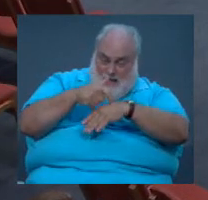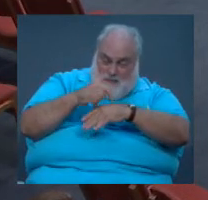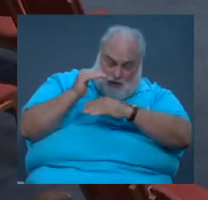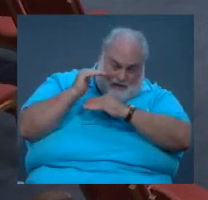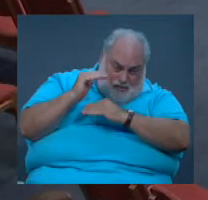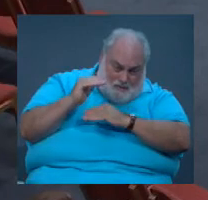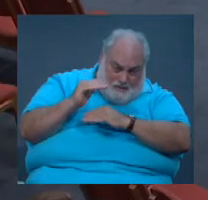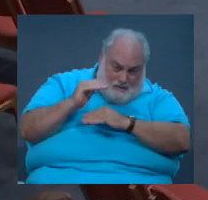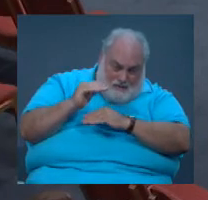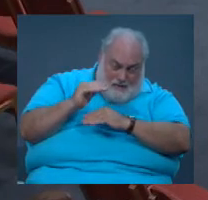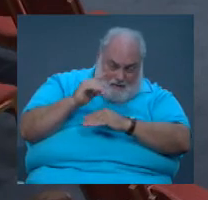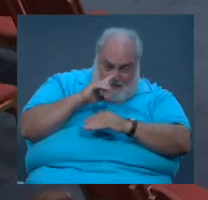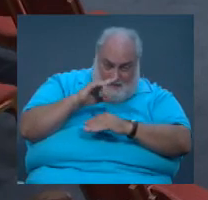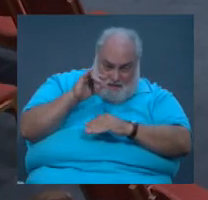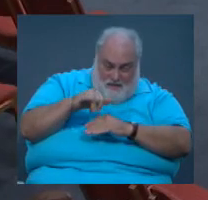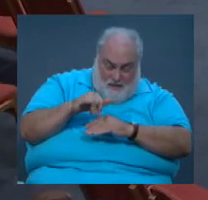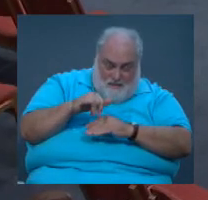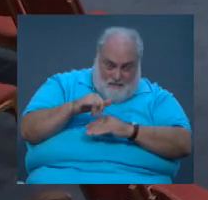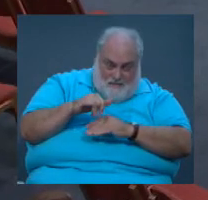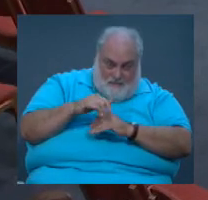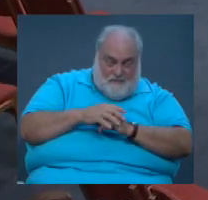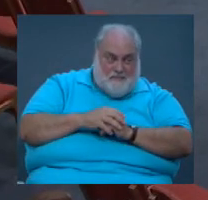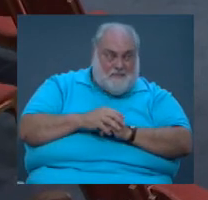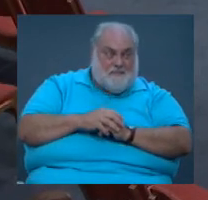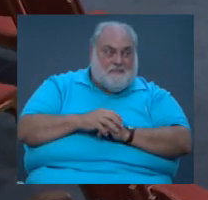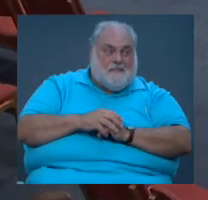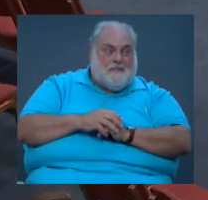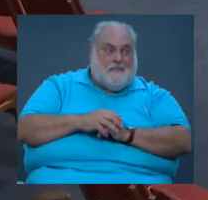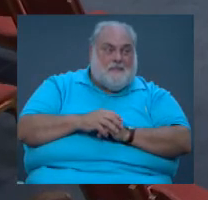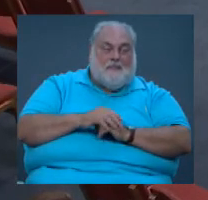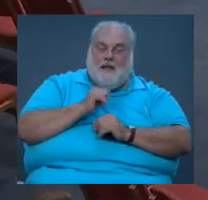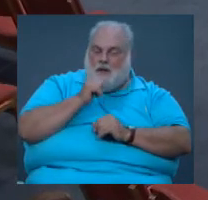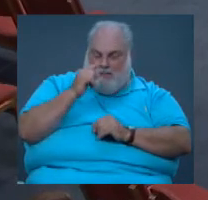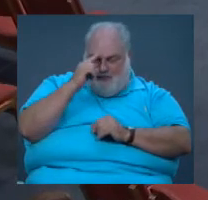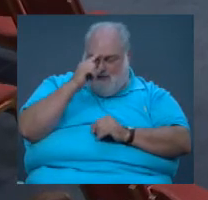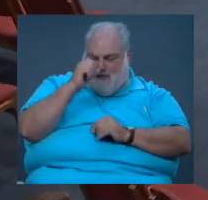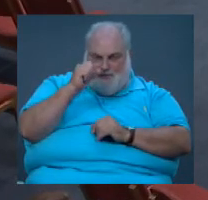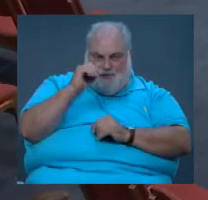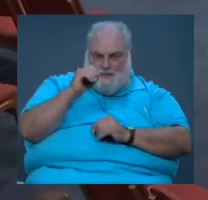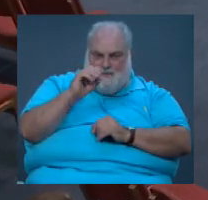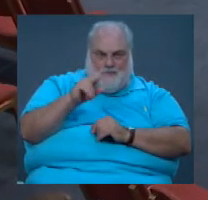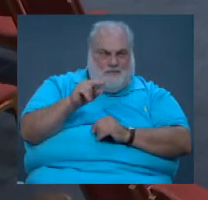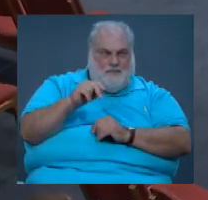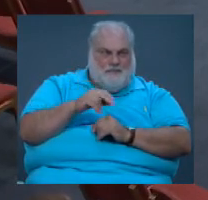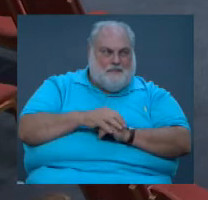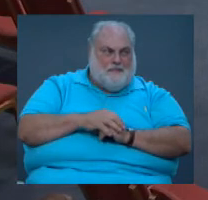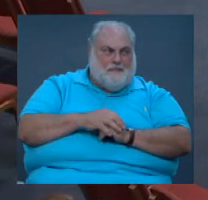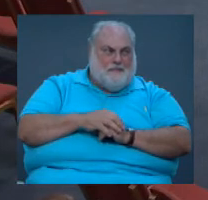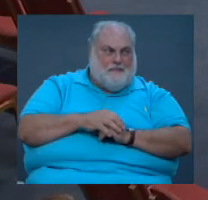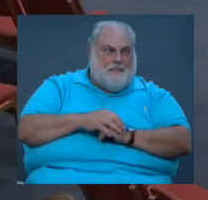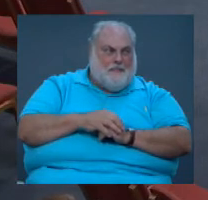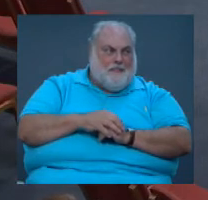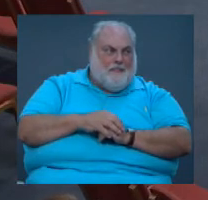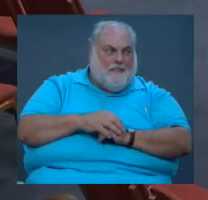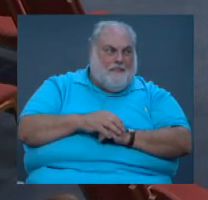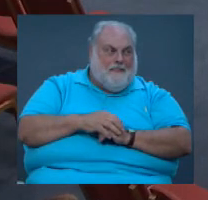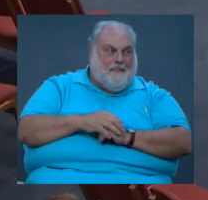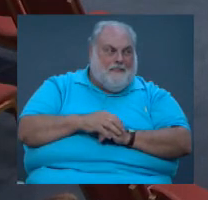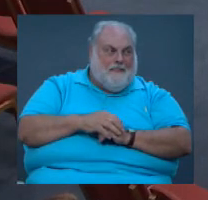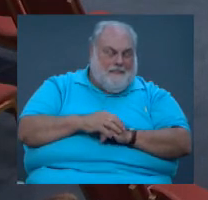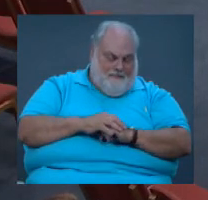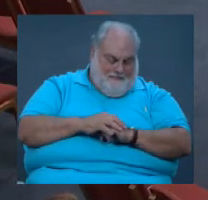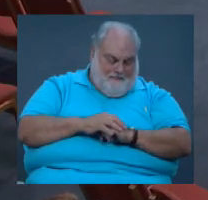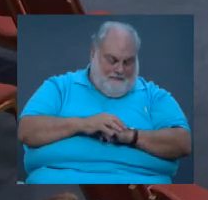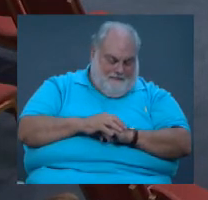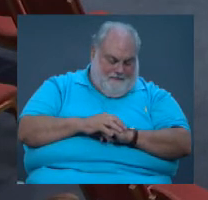restriction or time limitation on that? I don't think so. Yeah, I think it was. At 6 o'clock, so this is going to be